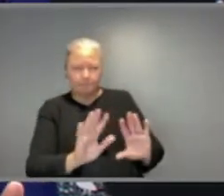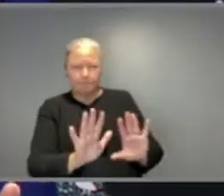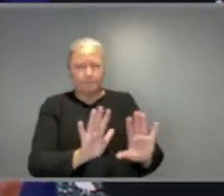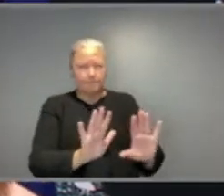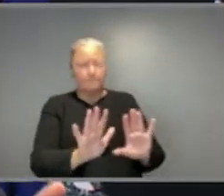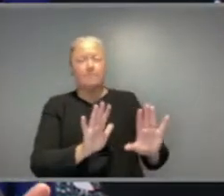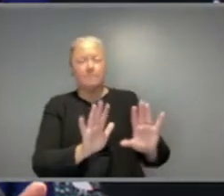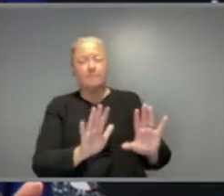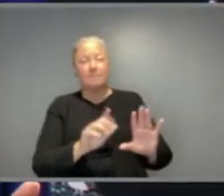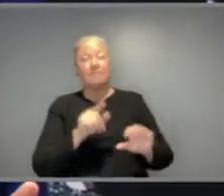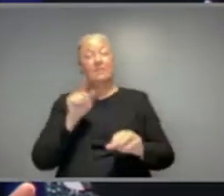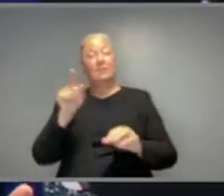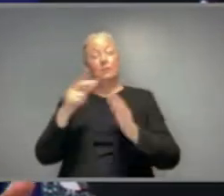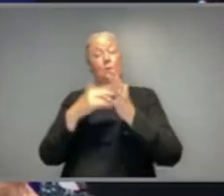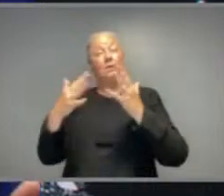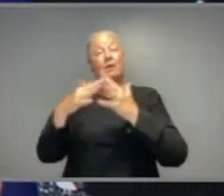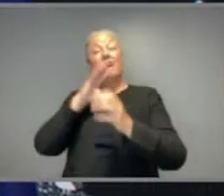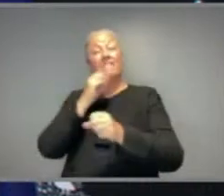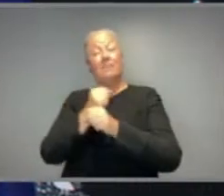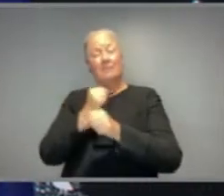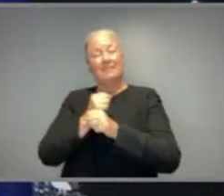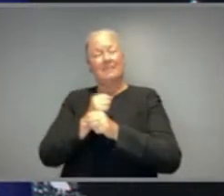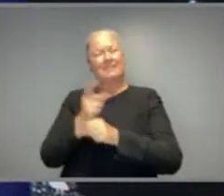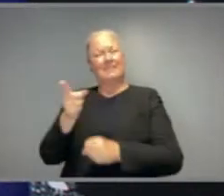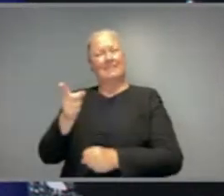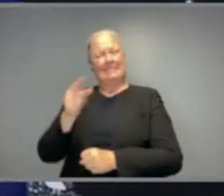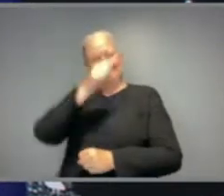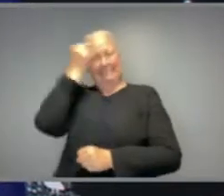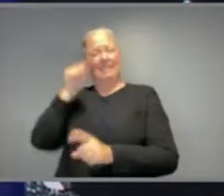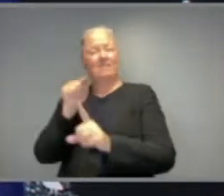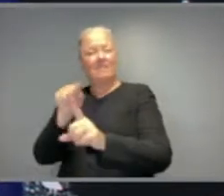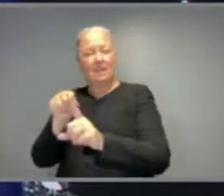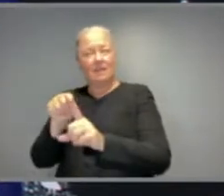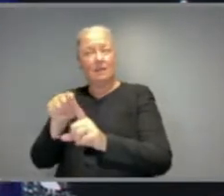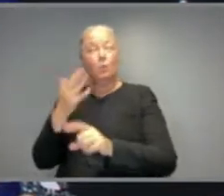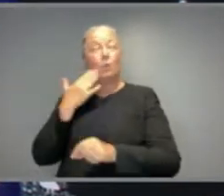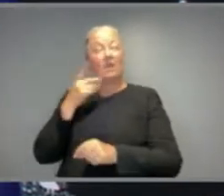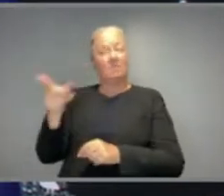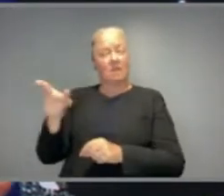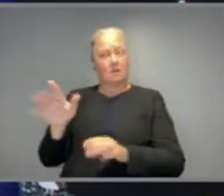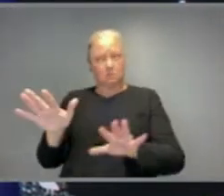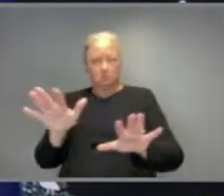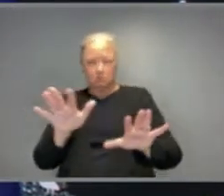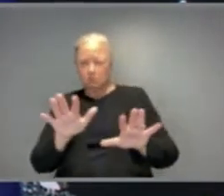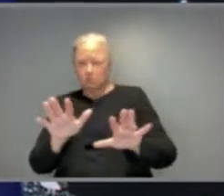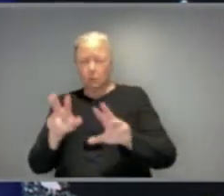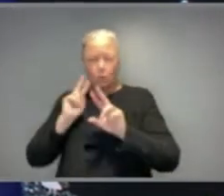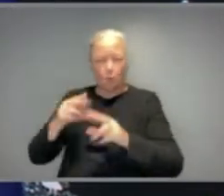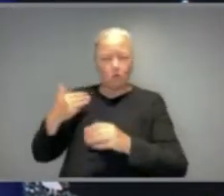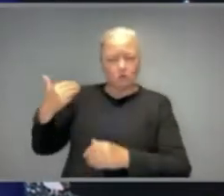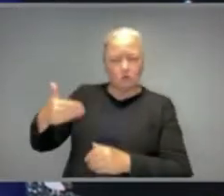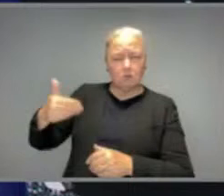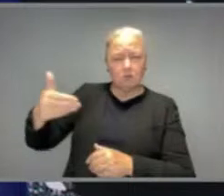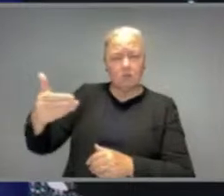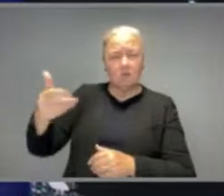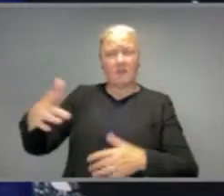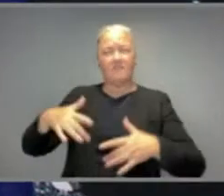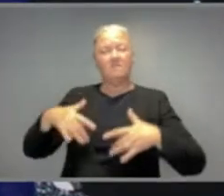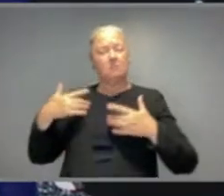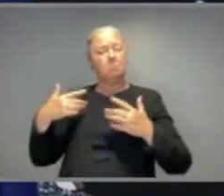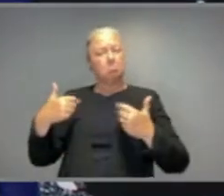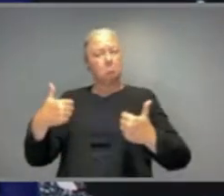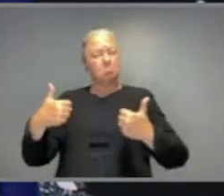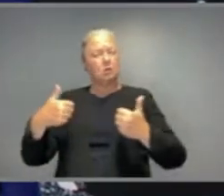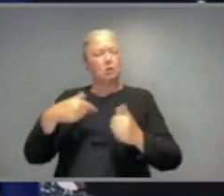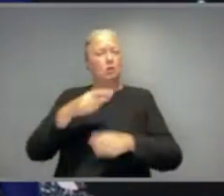Wales Government is working towards. And when they believe they're in a position where they can confidently say they can do that, then I